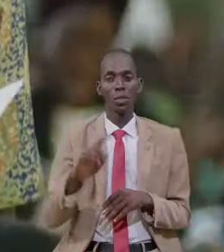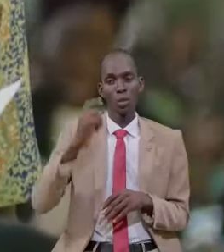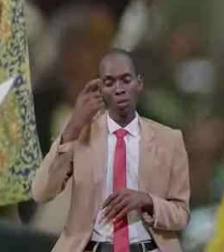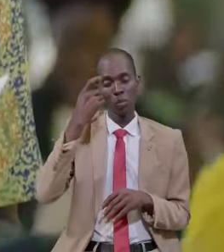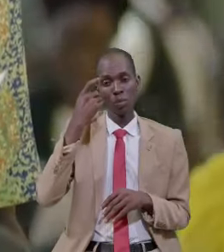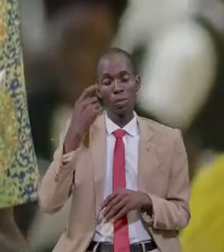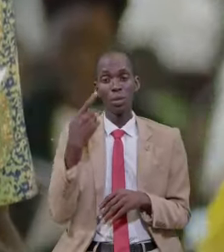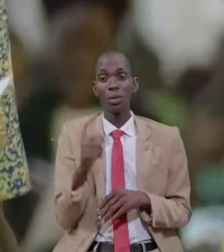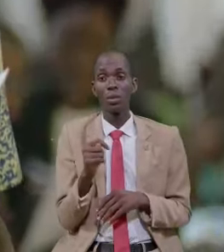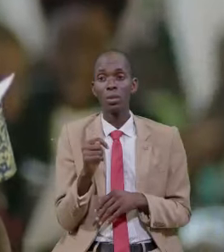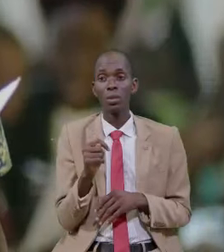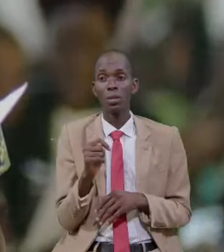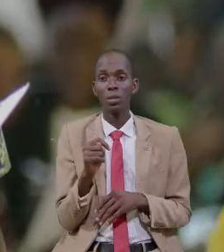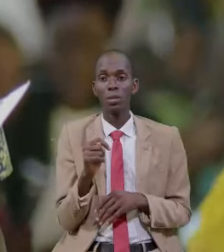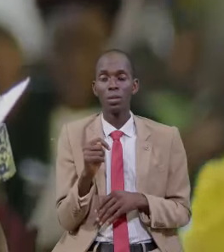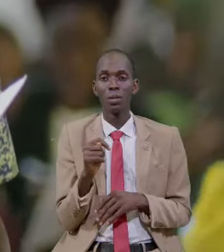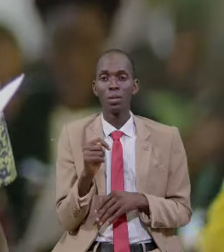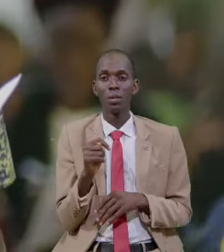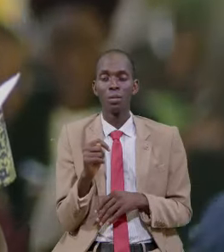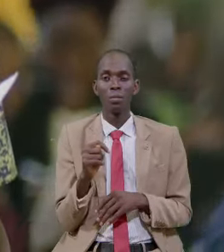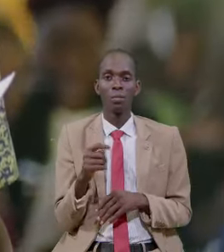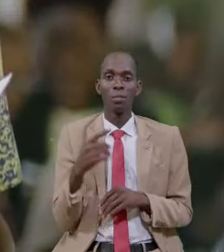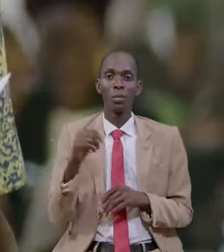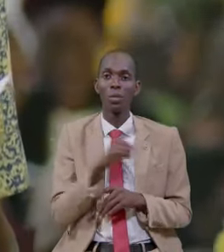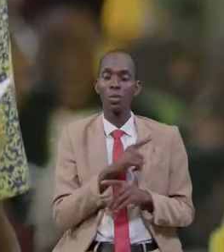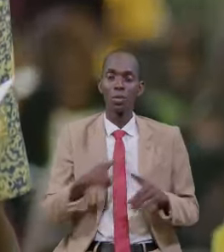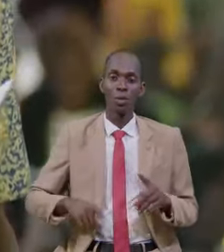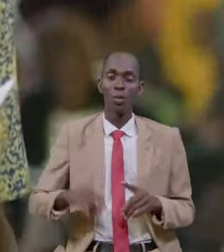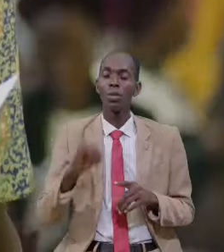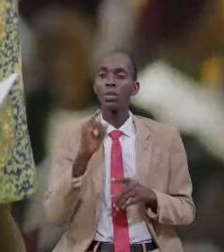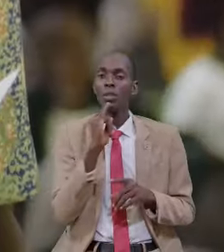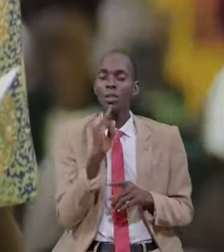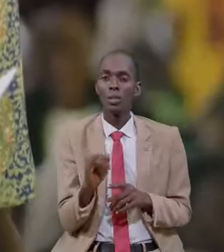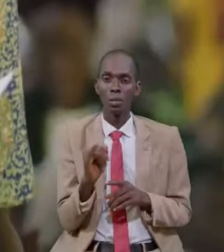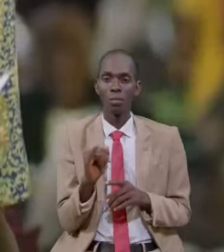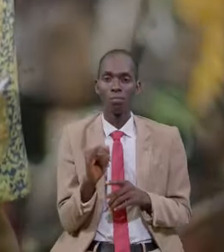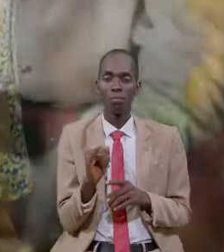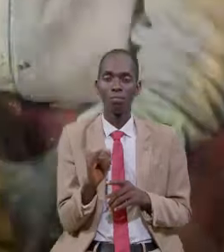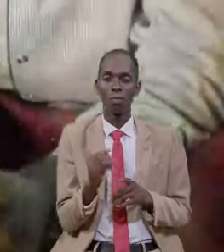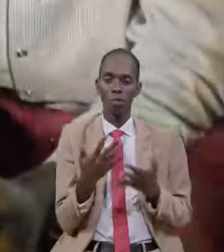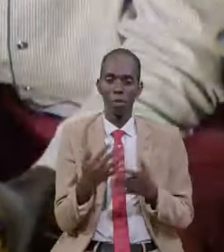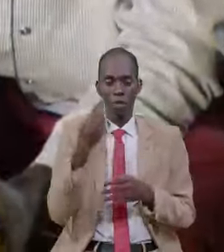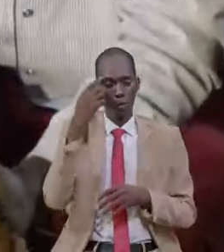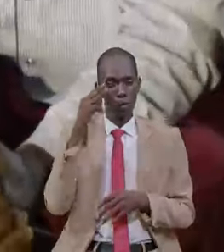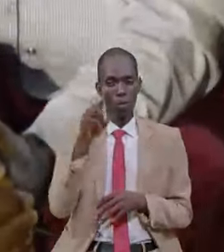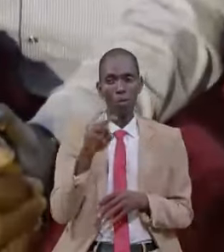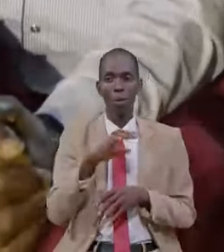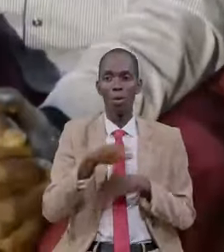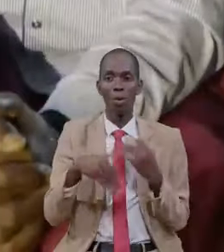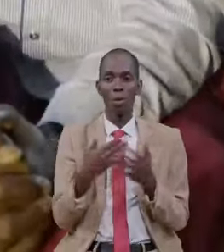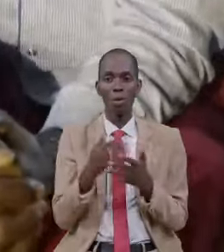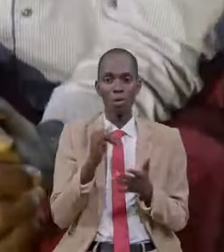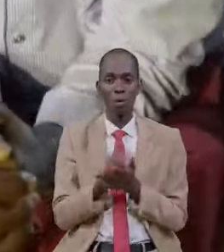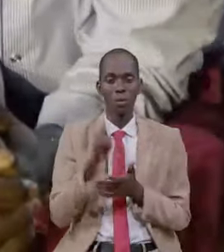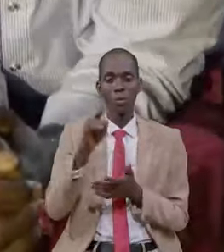that thing you have been looking for, waiting for, expecting, you will get tonight